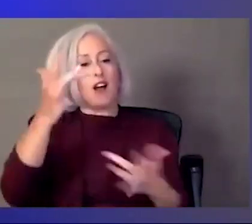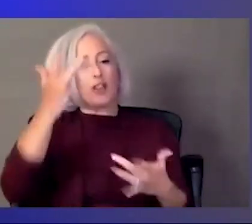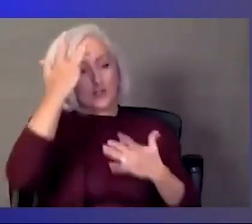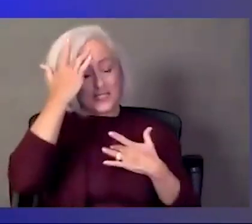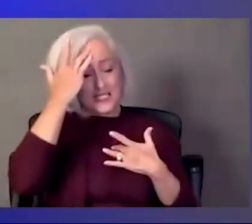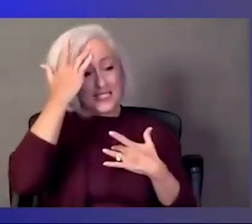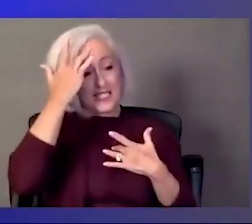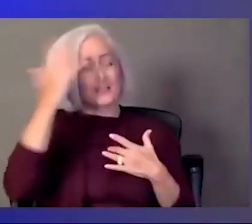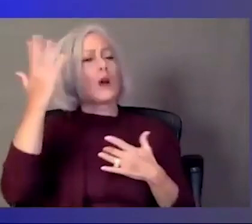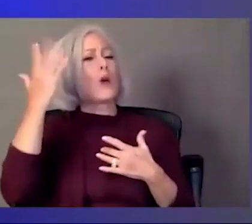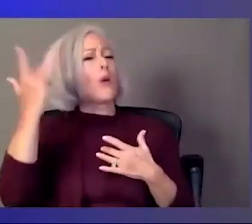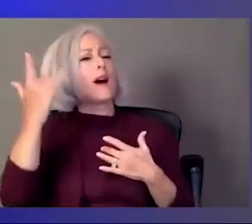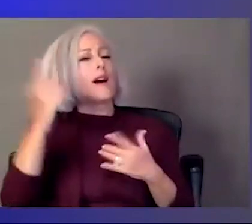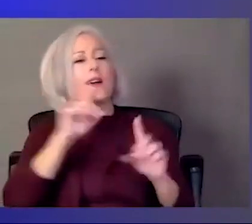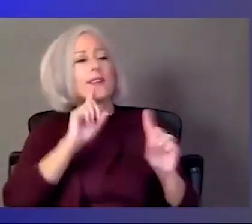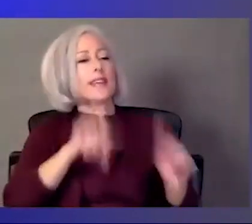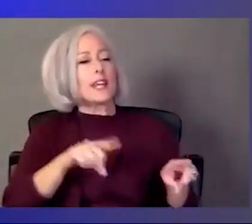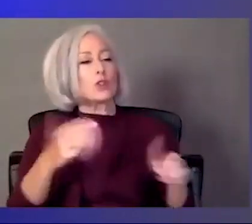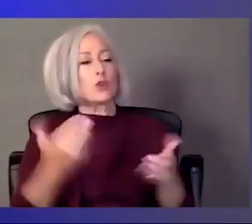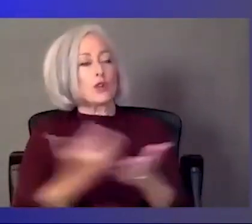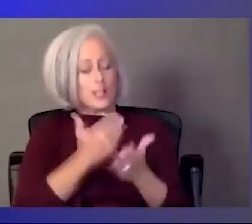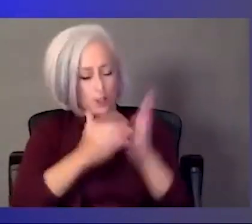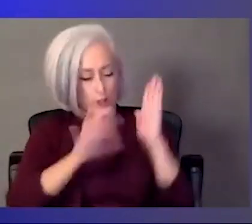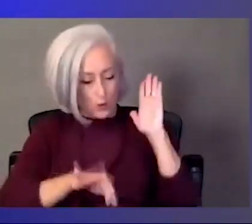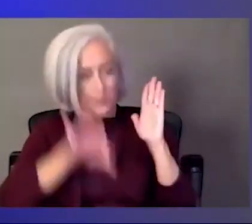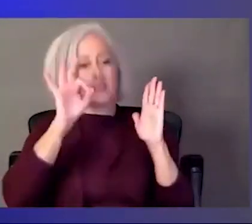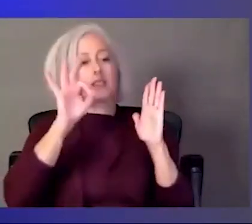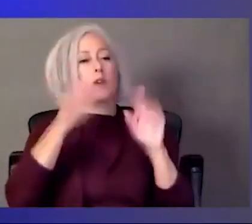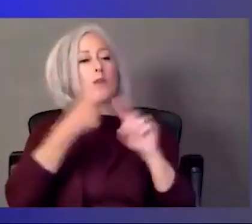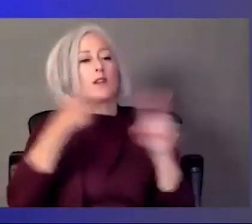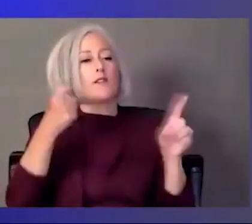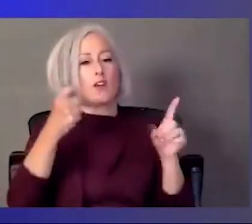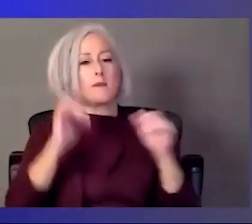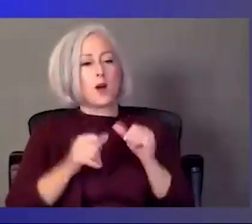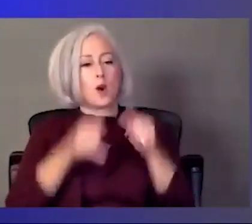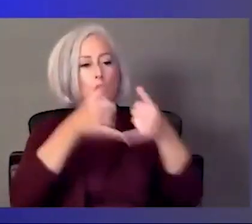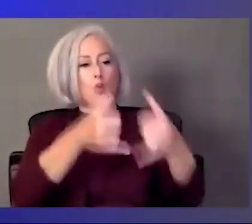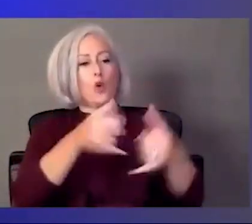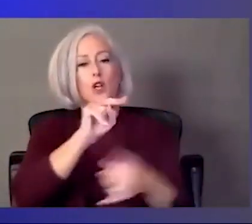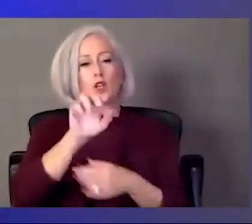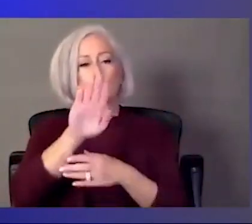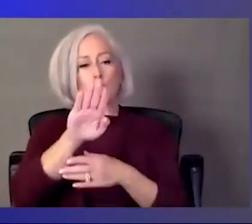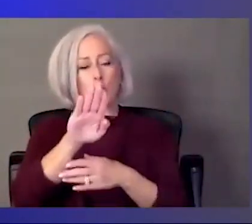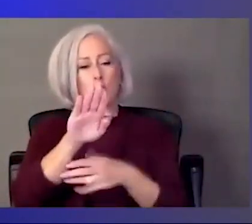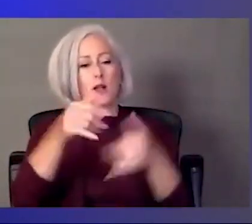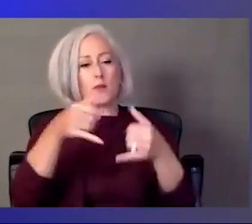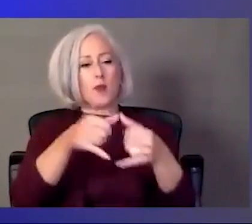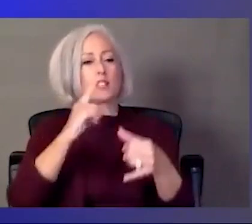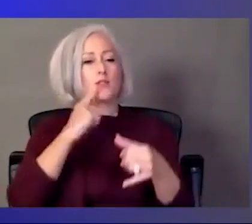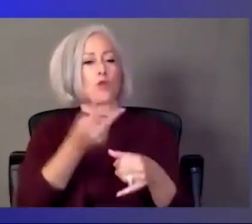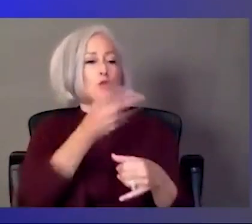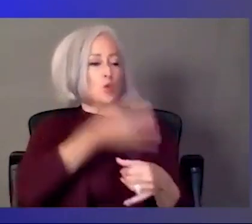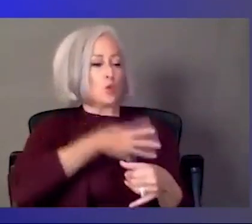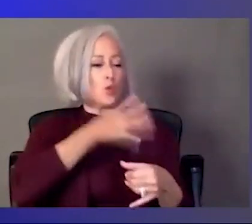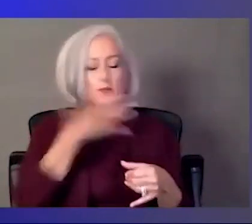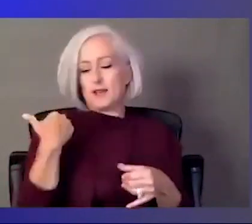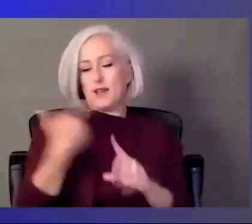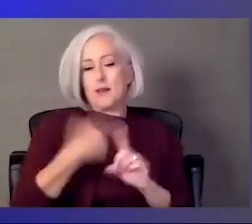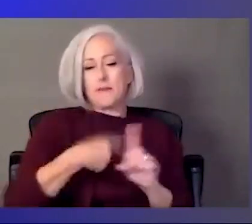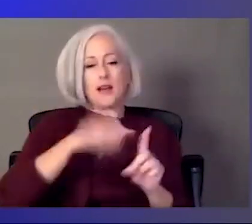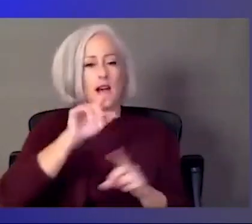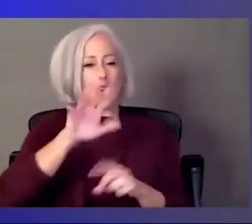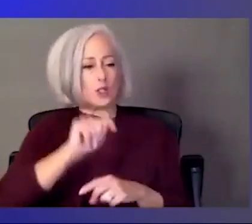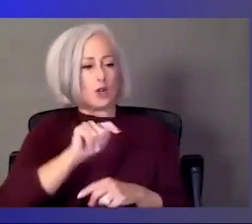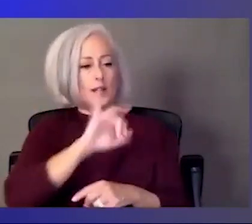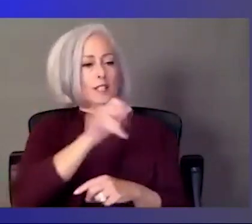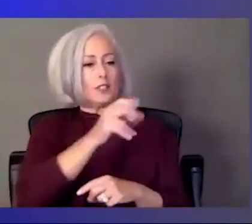new discovery that resulted in the awarding a Nobel Prize to 2 women this past October, Jennifer Doudna and